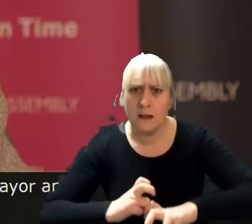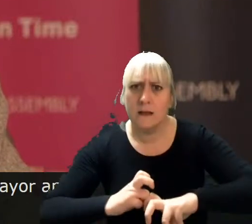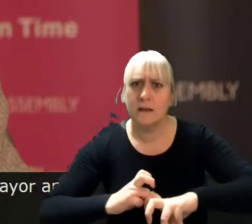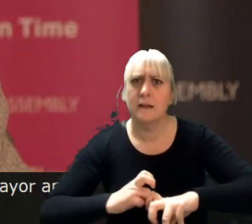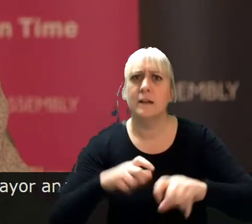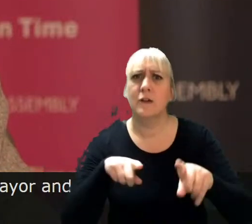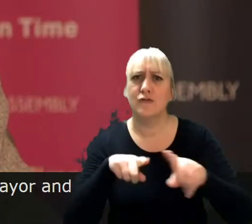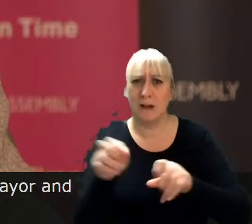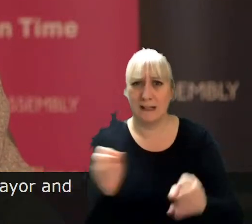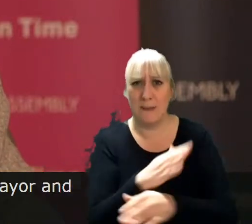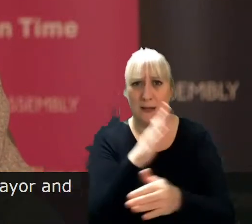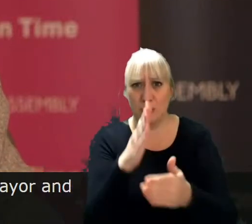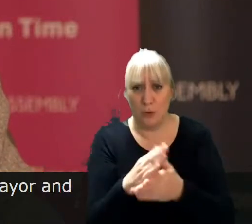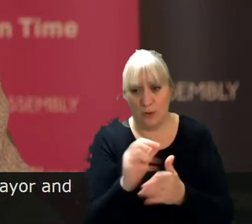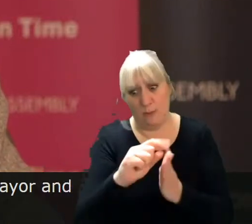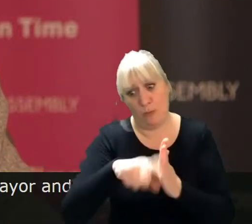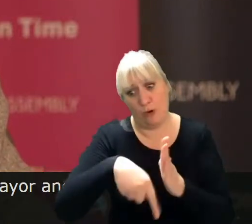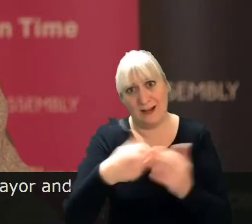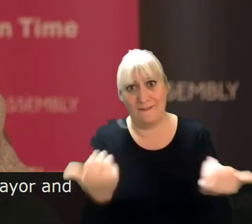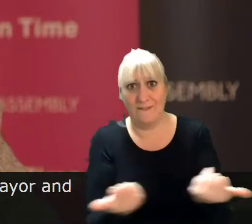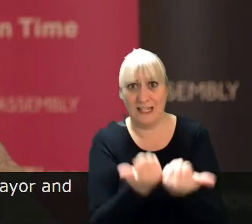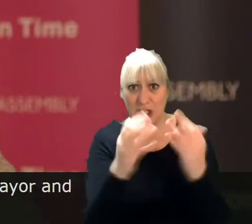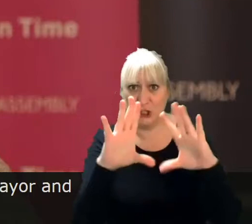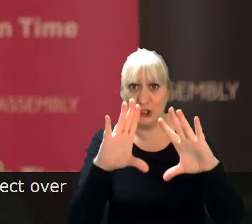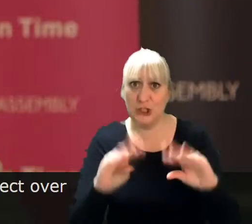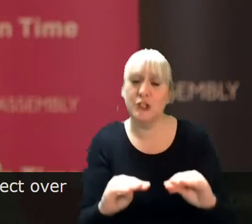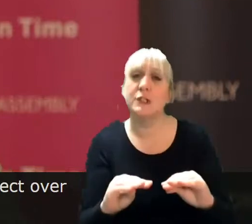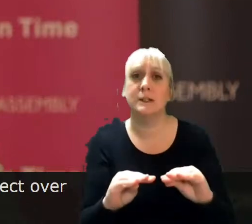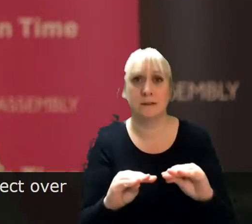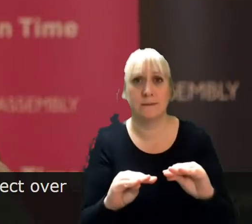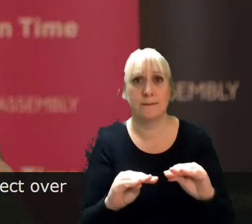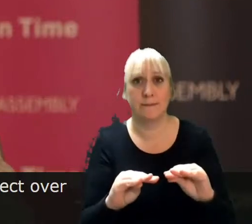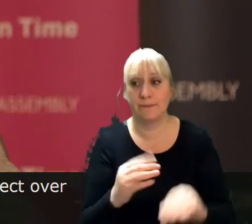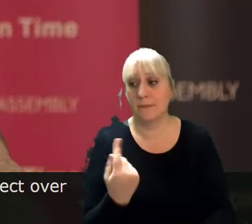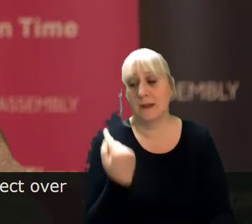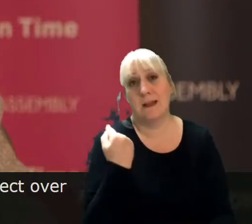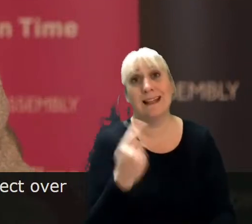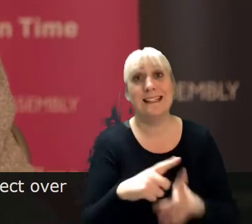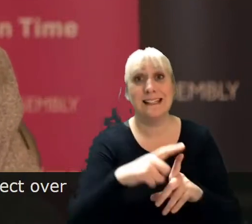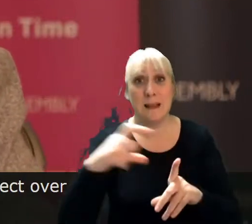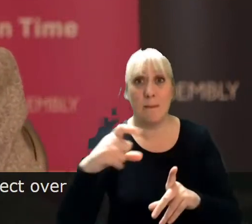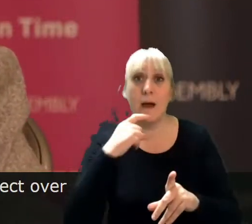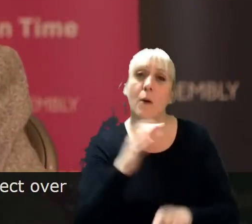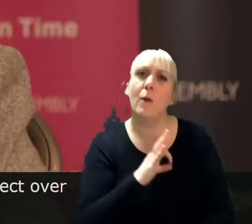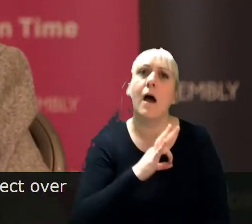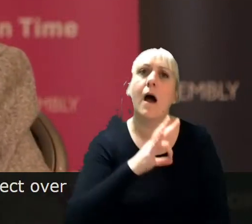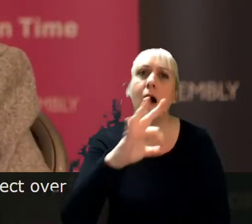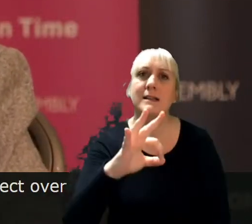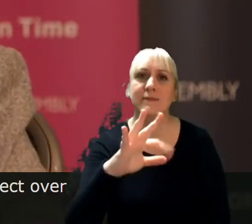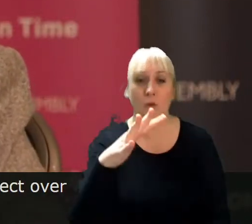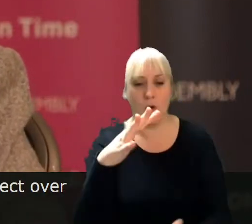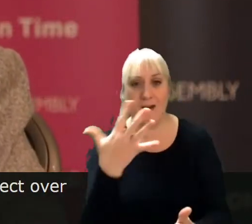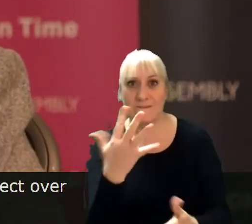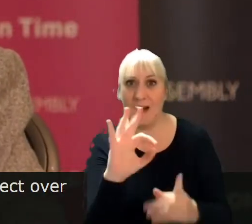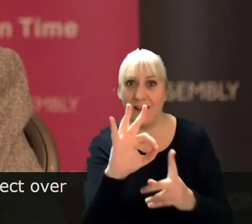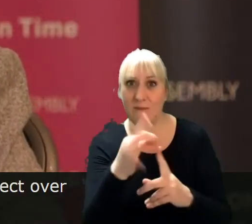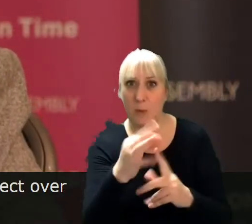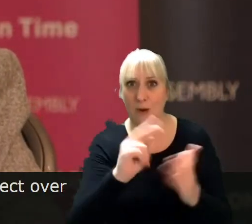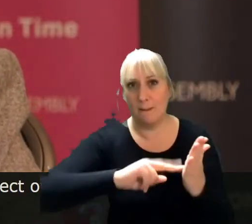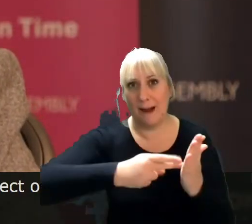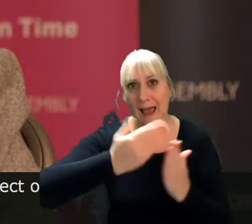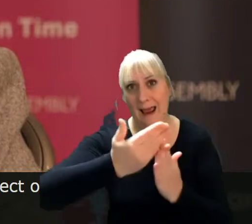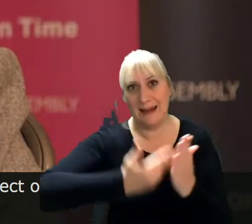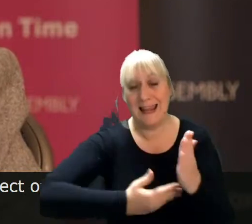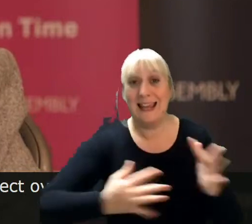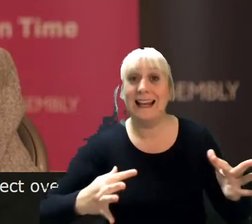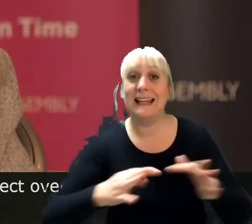line. In December, we called for the implementation of a 5-point plan to tackle homelessness in